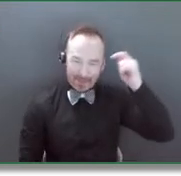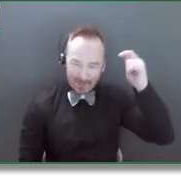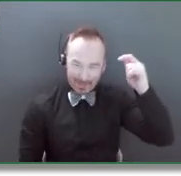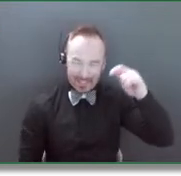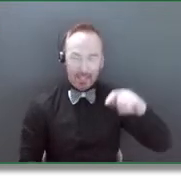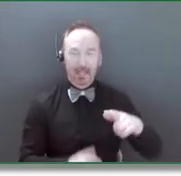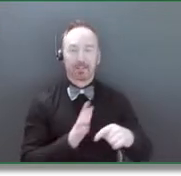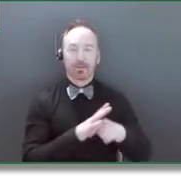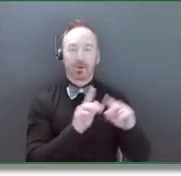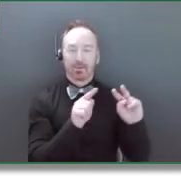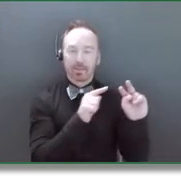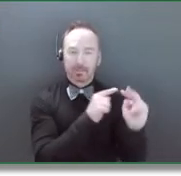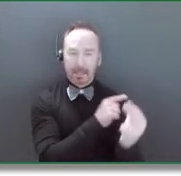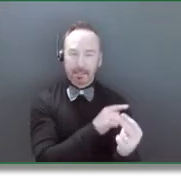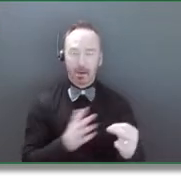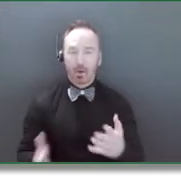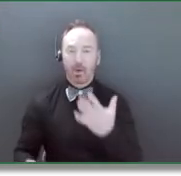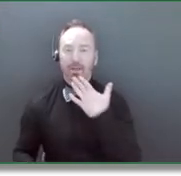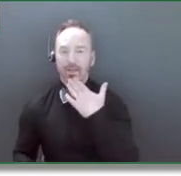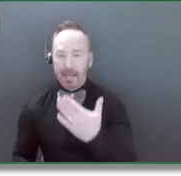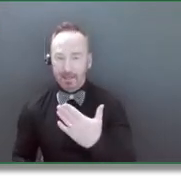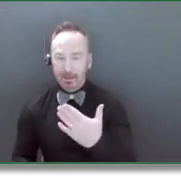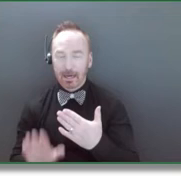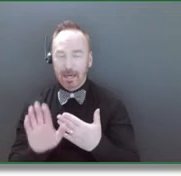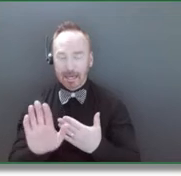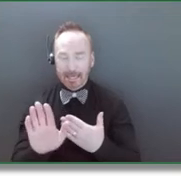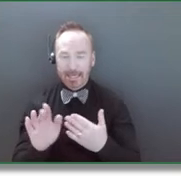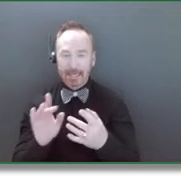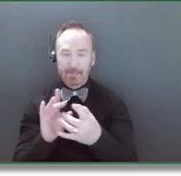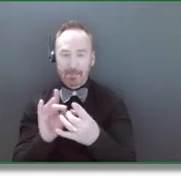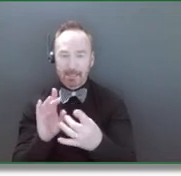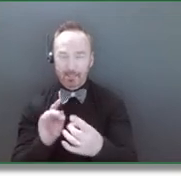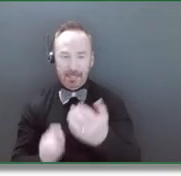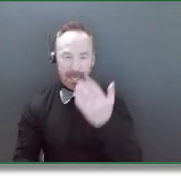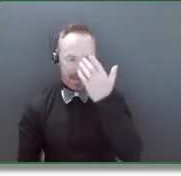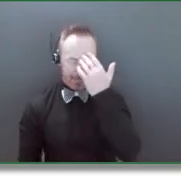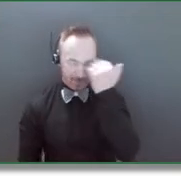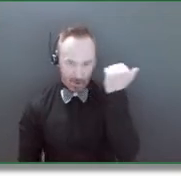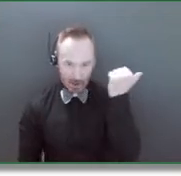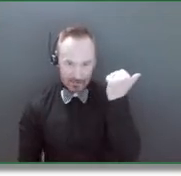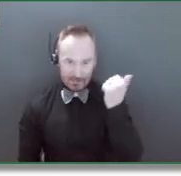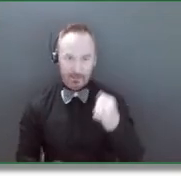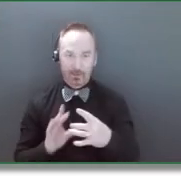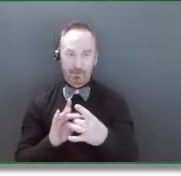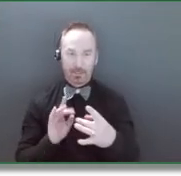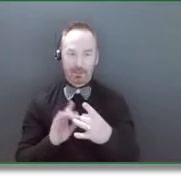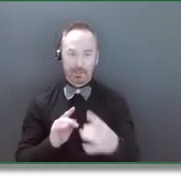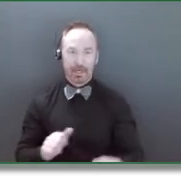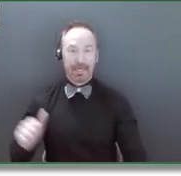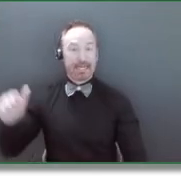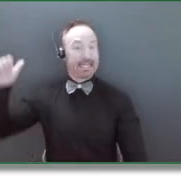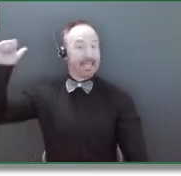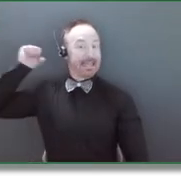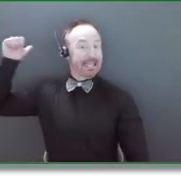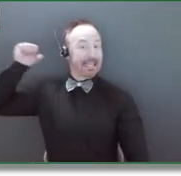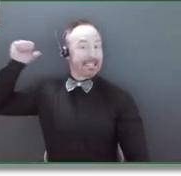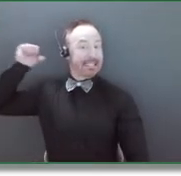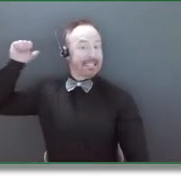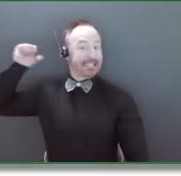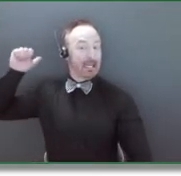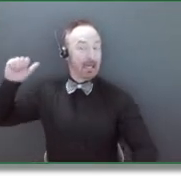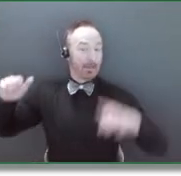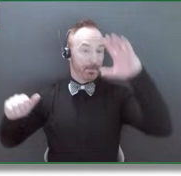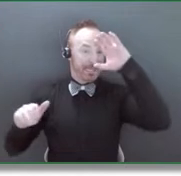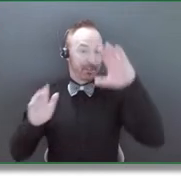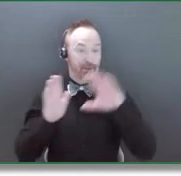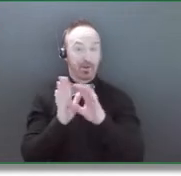I do note that I forgot to say why the background photo was so important. These are beach